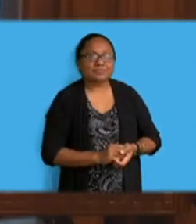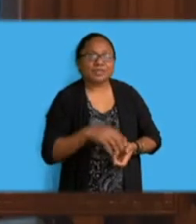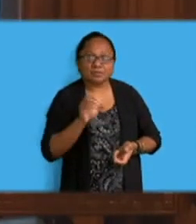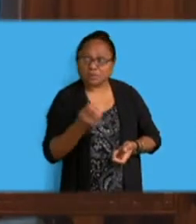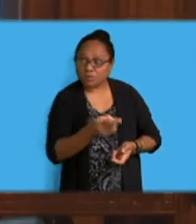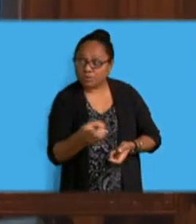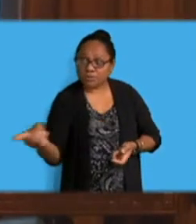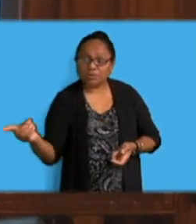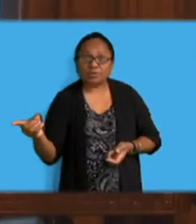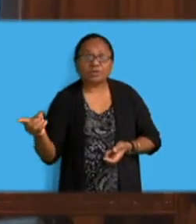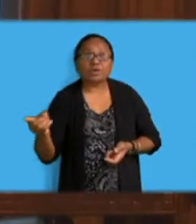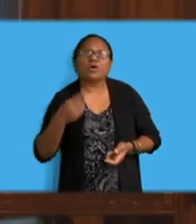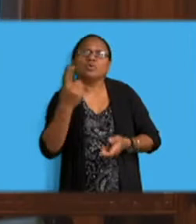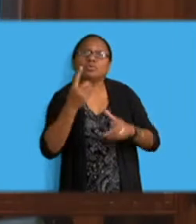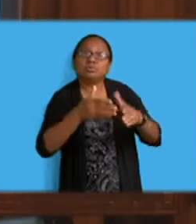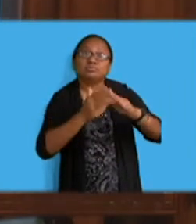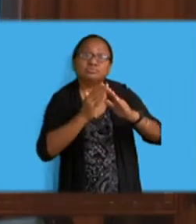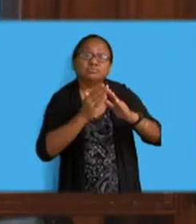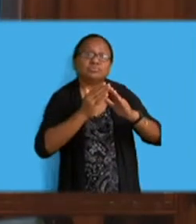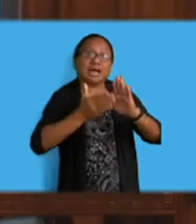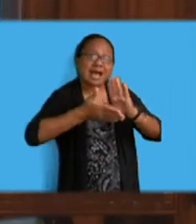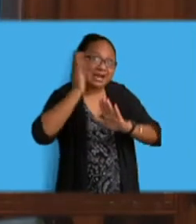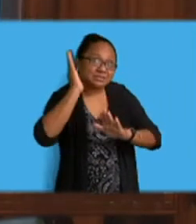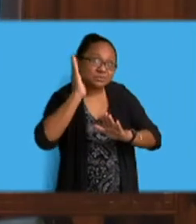established by faith-based groups and members of the community.